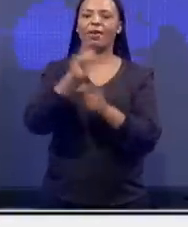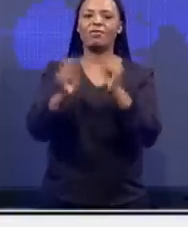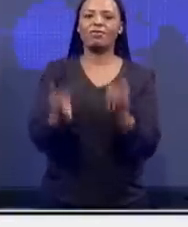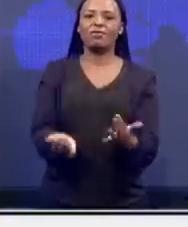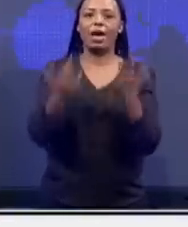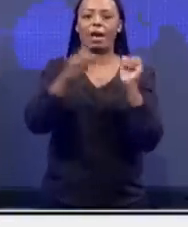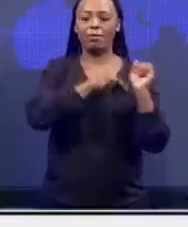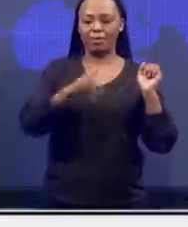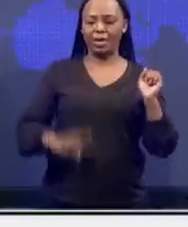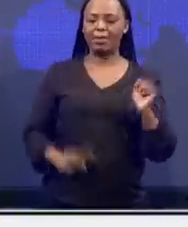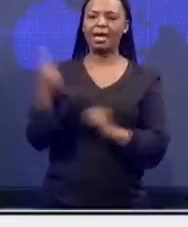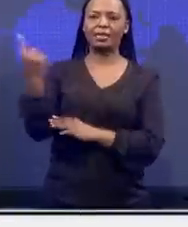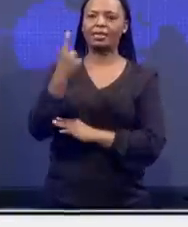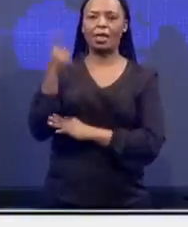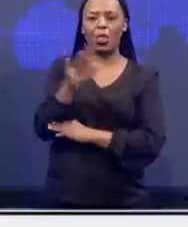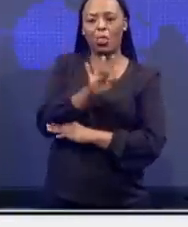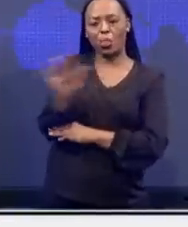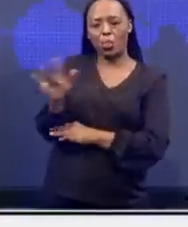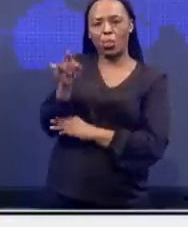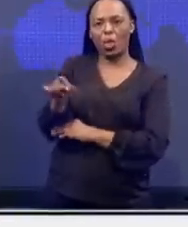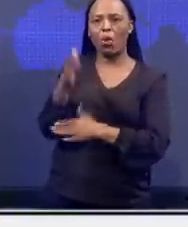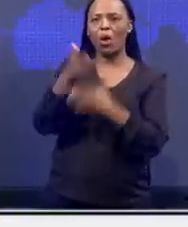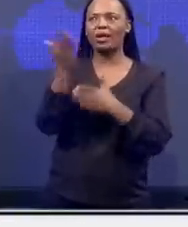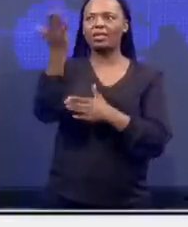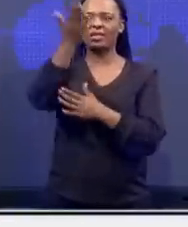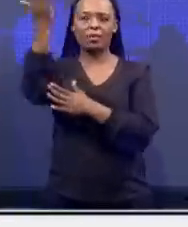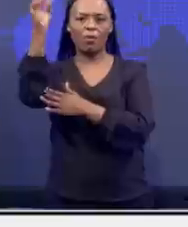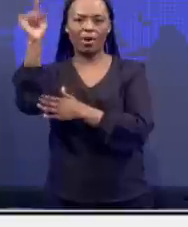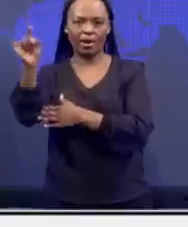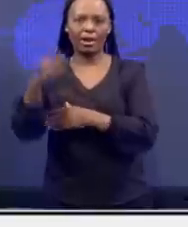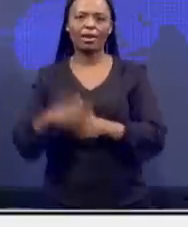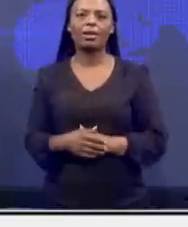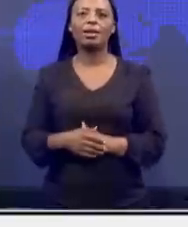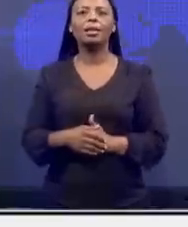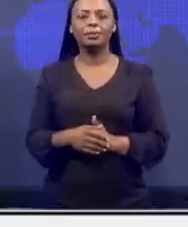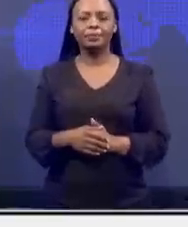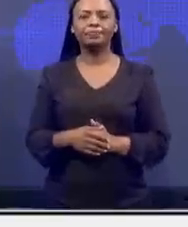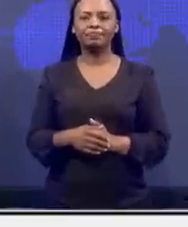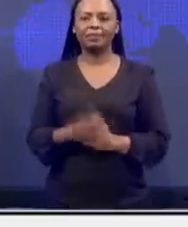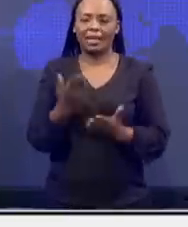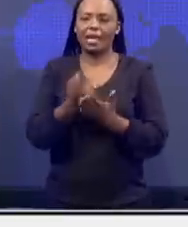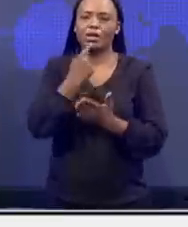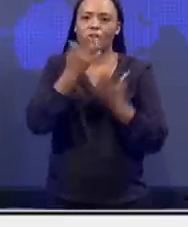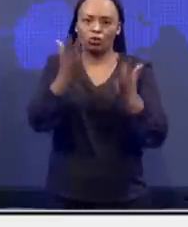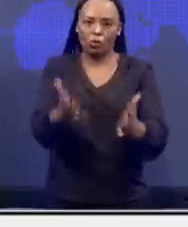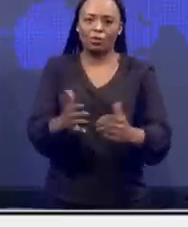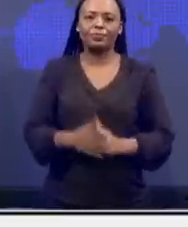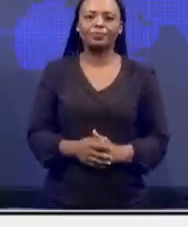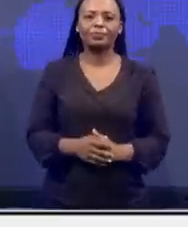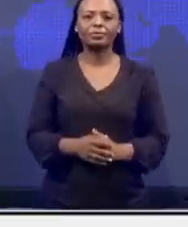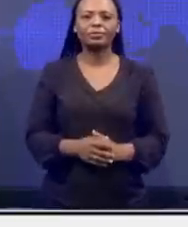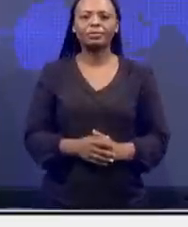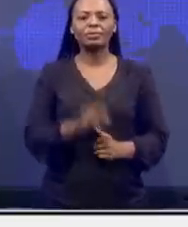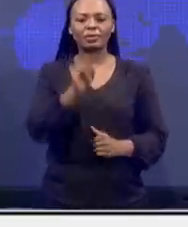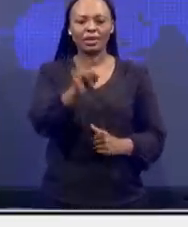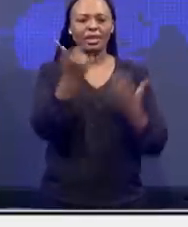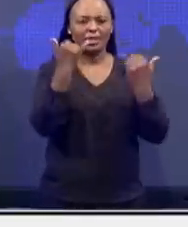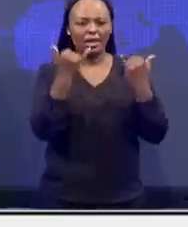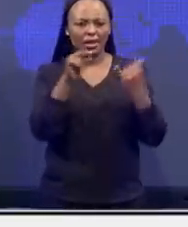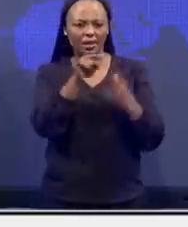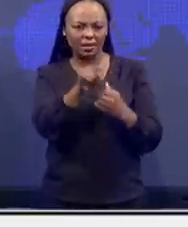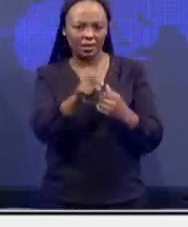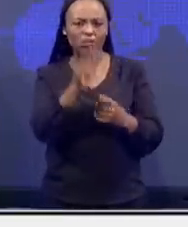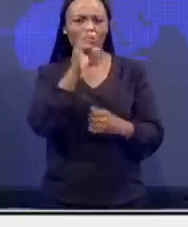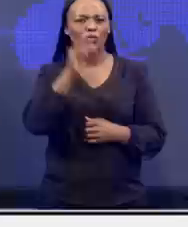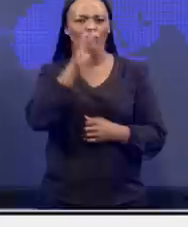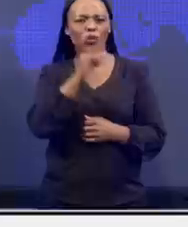the Premier himself was not here. He was doing work elsewhere, so that we can say. And in terms of you also